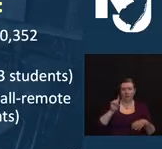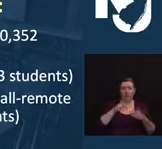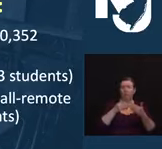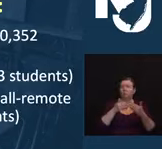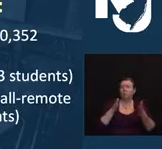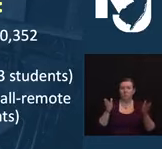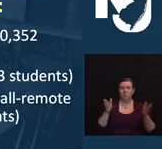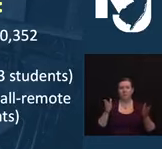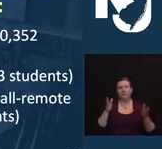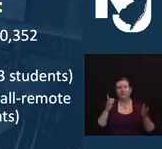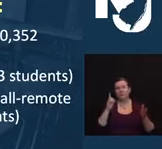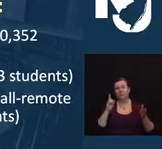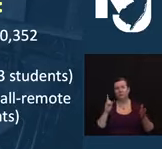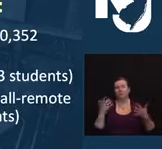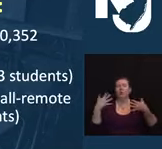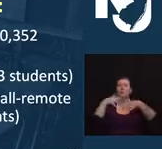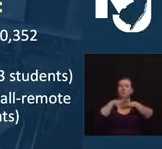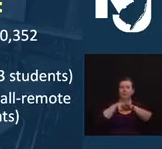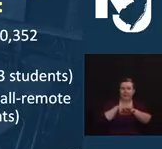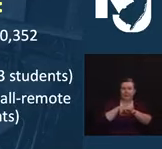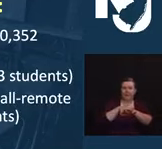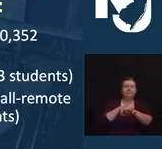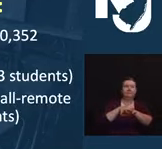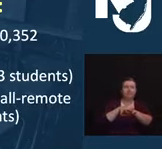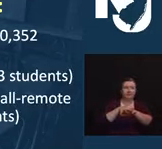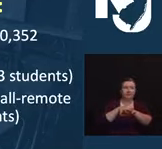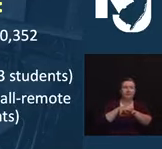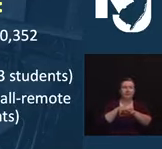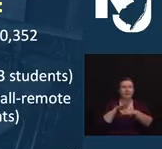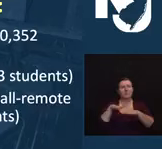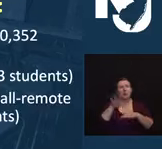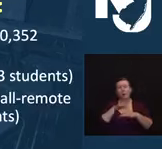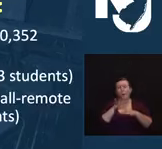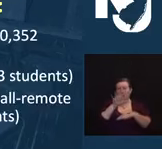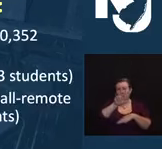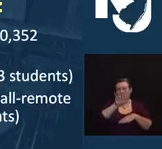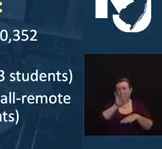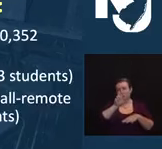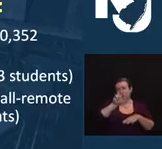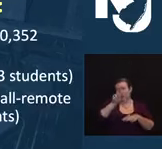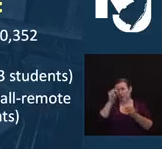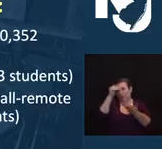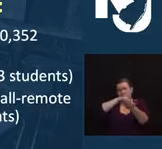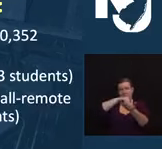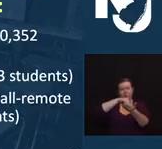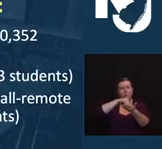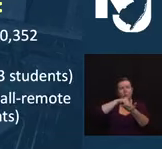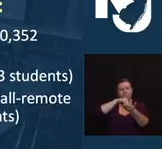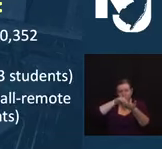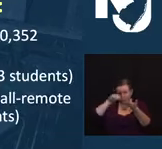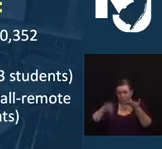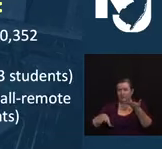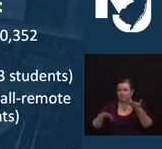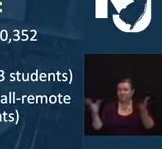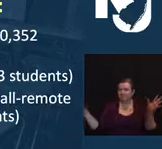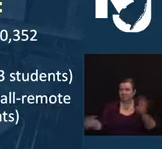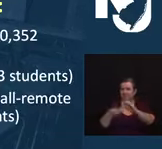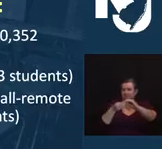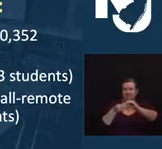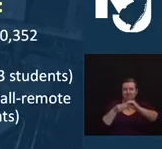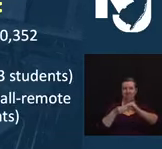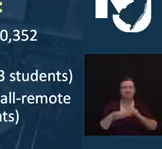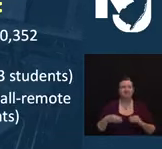is more than 831,000 students. And these numbers are both up from the last time we gave a full